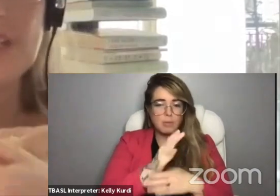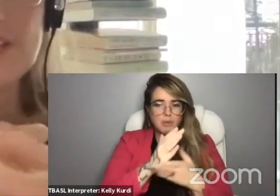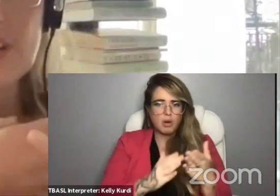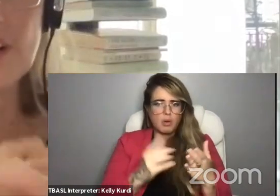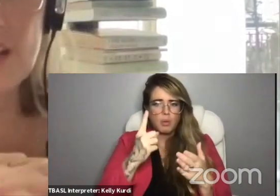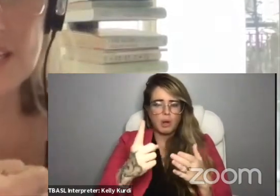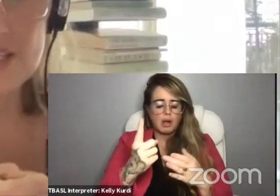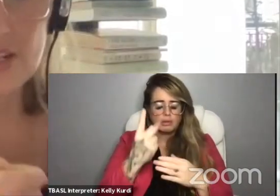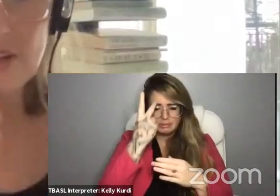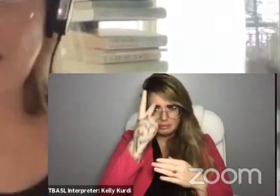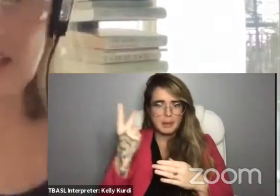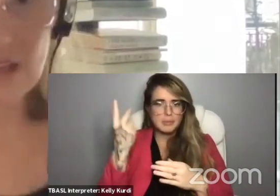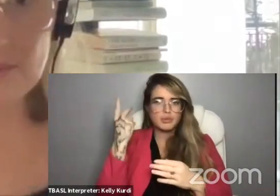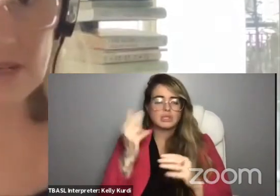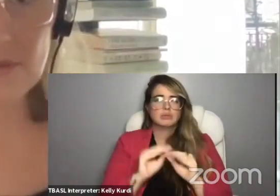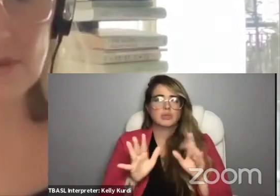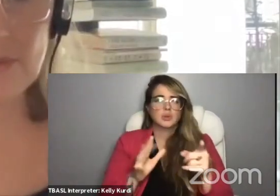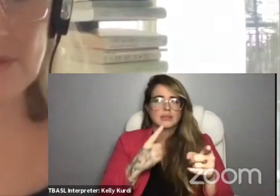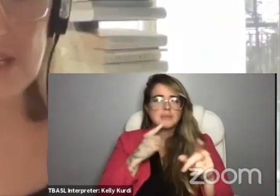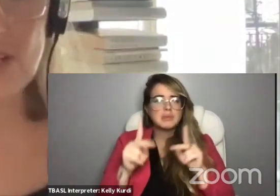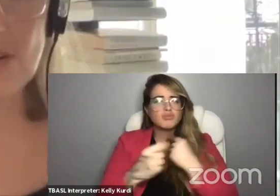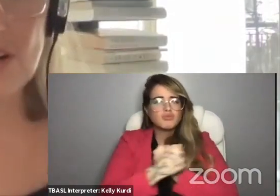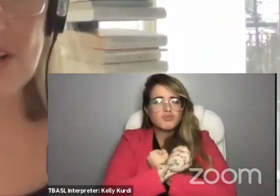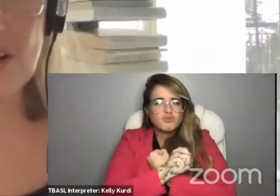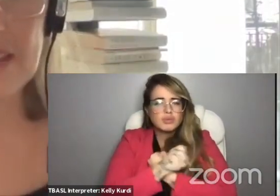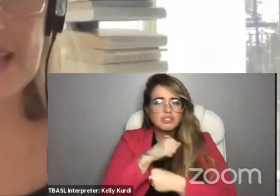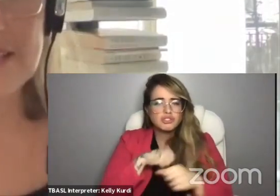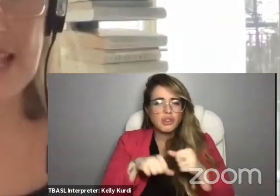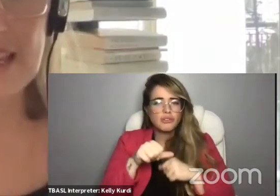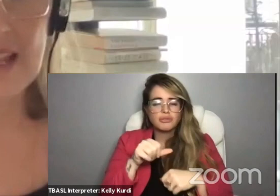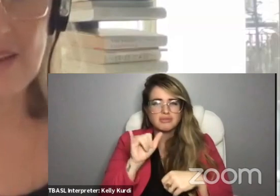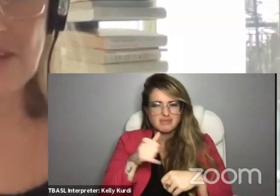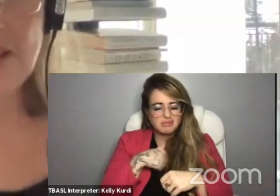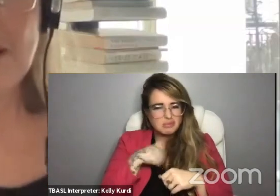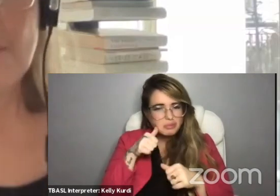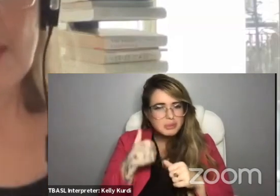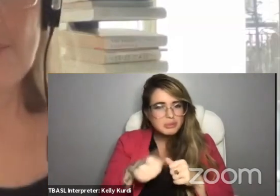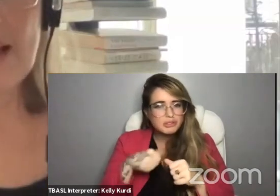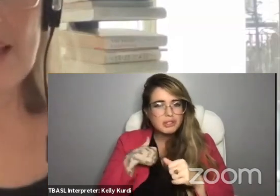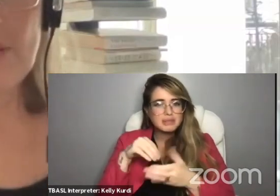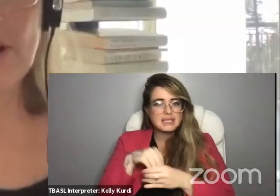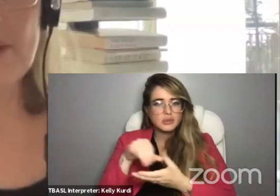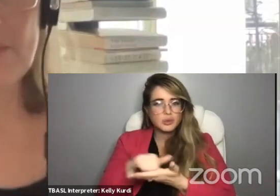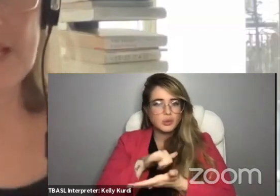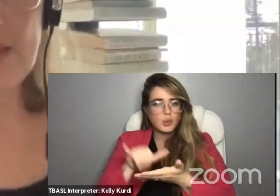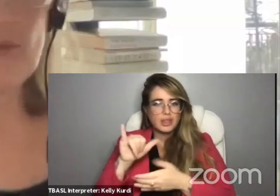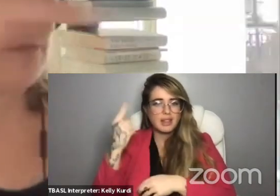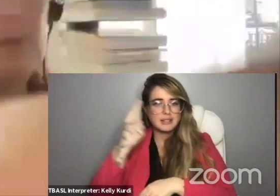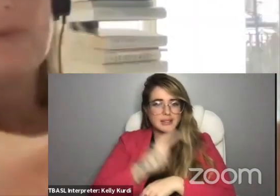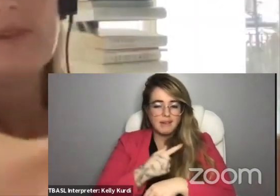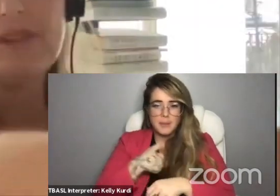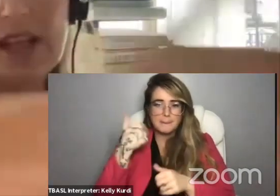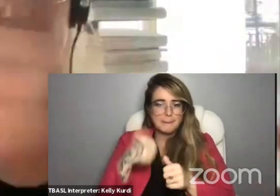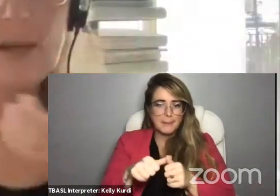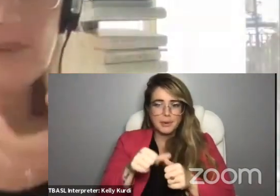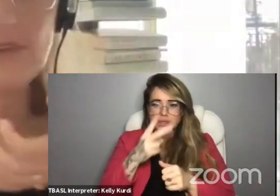people holding each other, hugging each other. And I remember being in New York on that day. And then my apartment became where